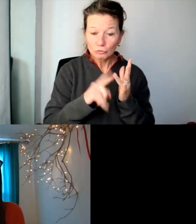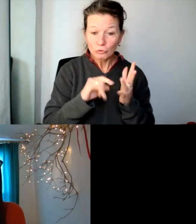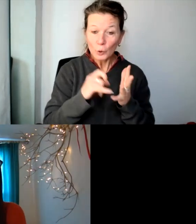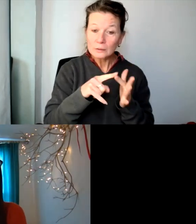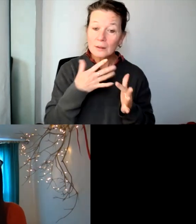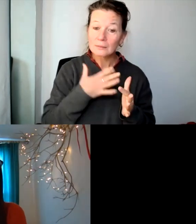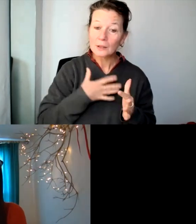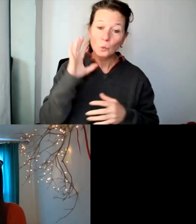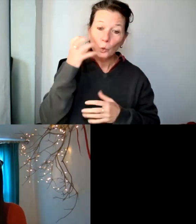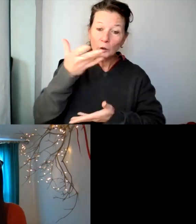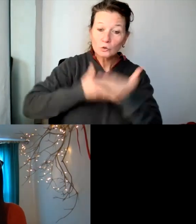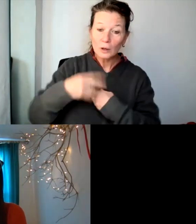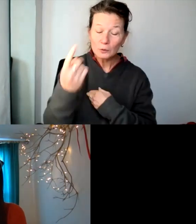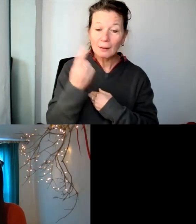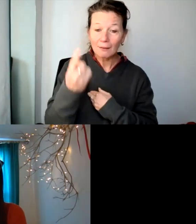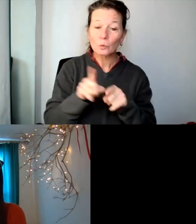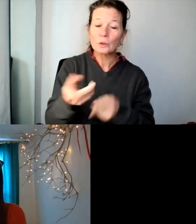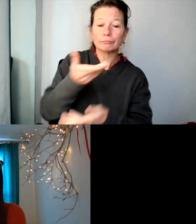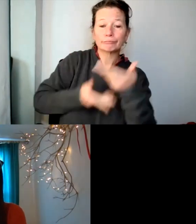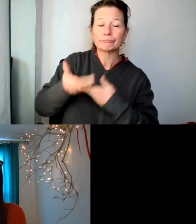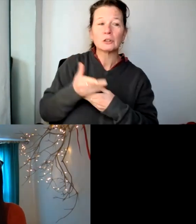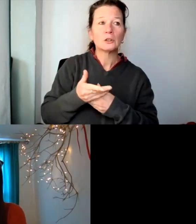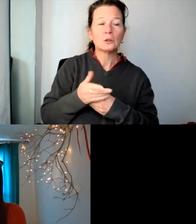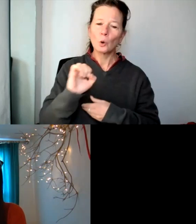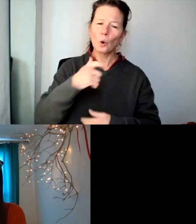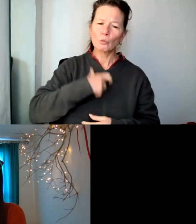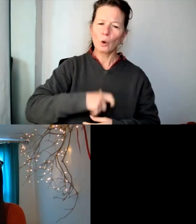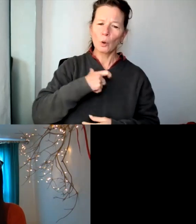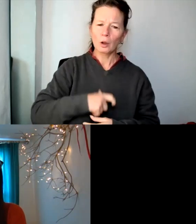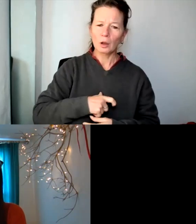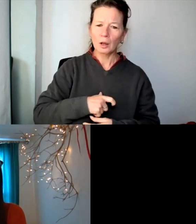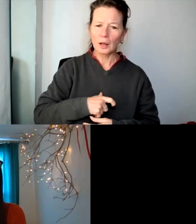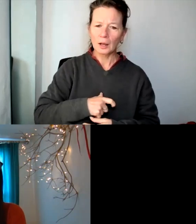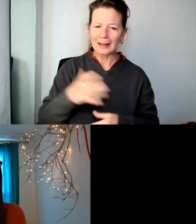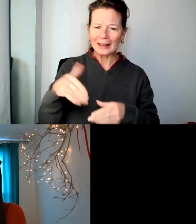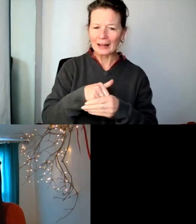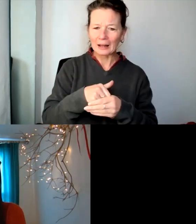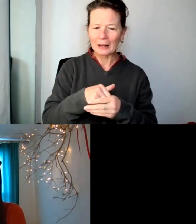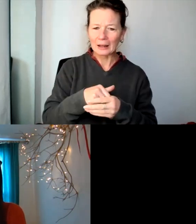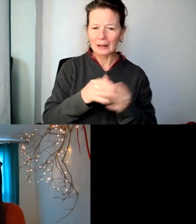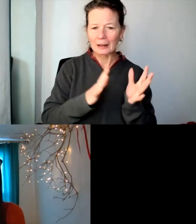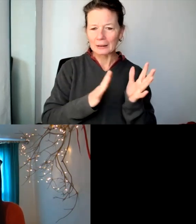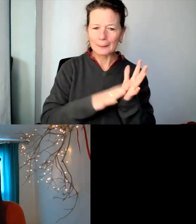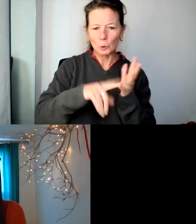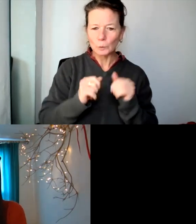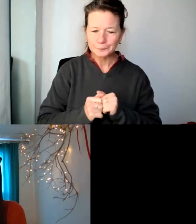a little bit about, you know, the role of the MU in the conversations we're